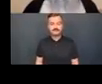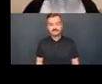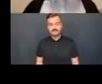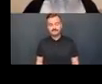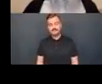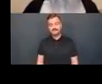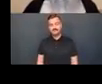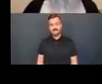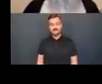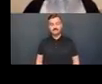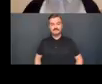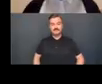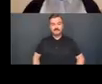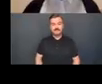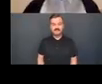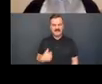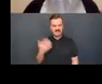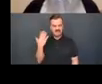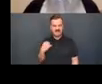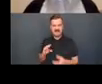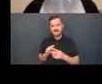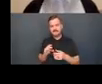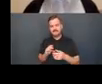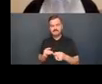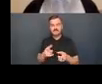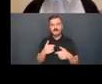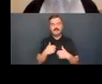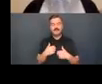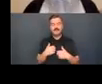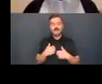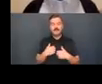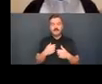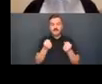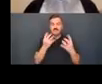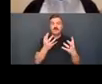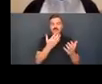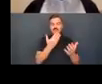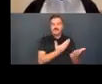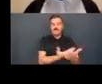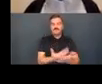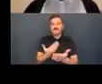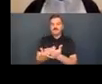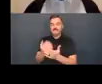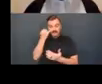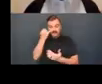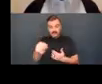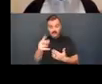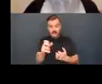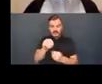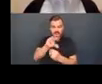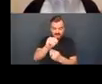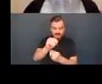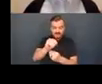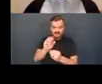And, uh, I mentioned that there is a large body of evidence in case anyone wanted to take a screenshot of this.